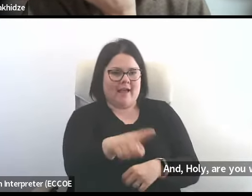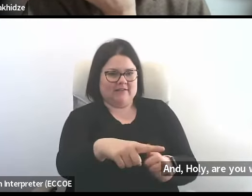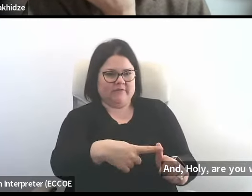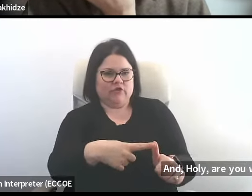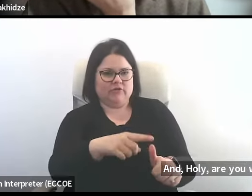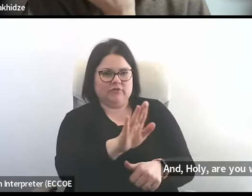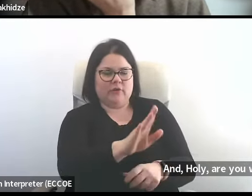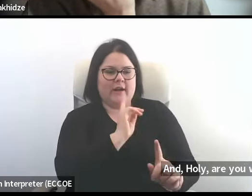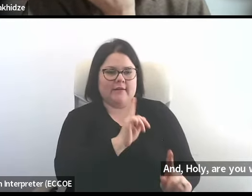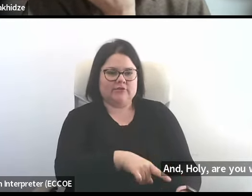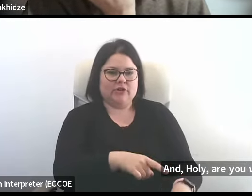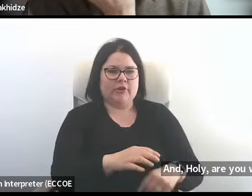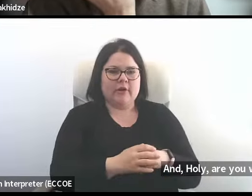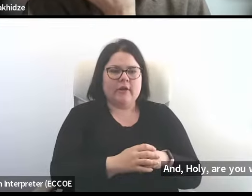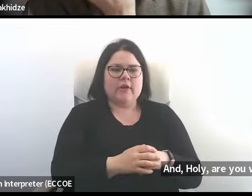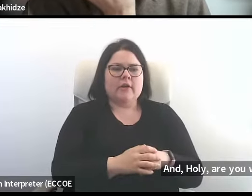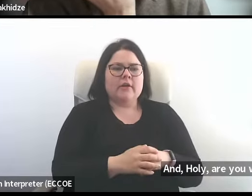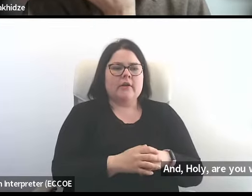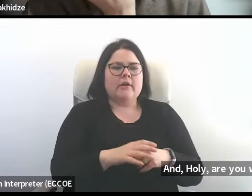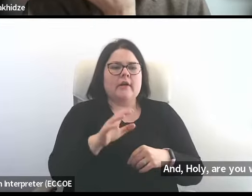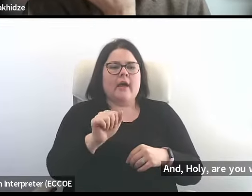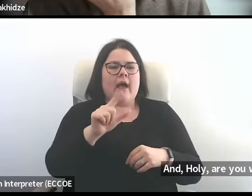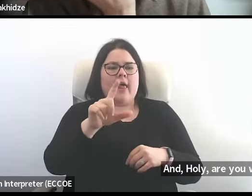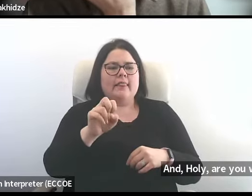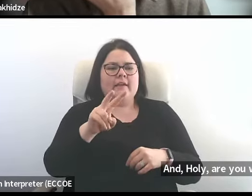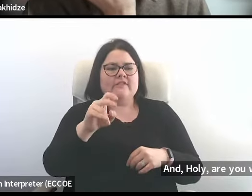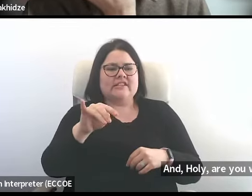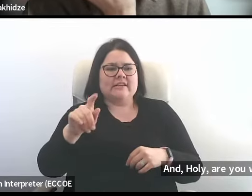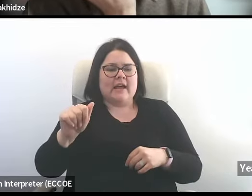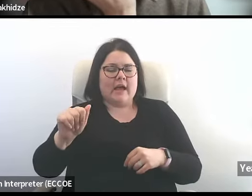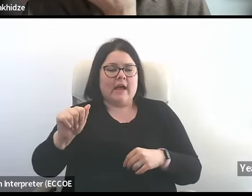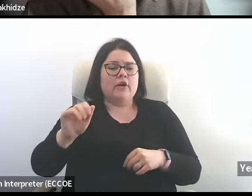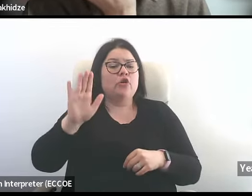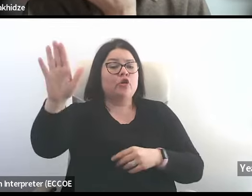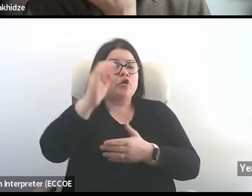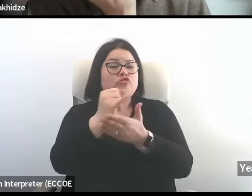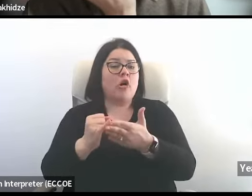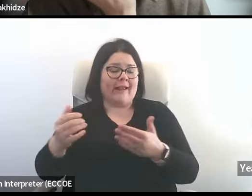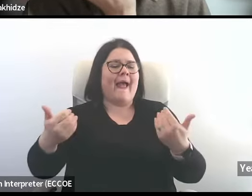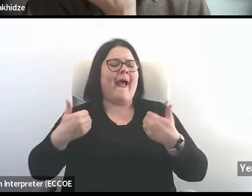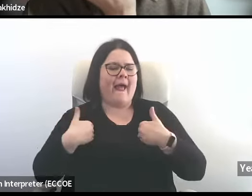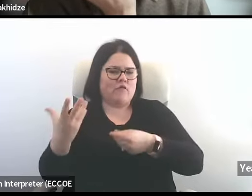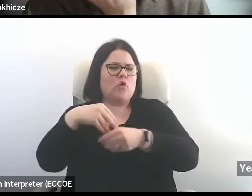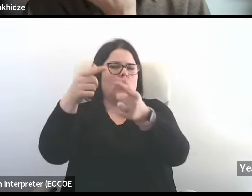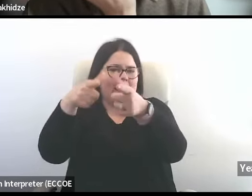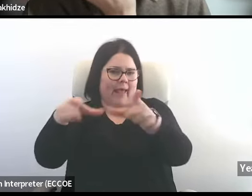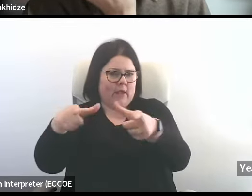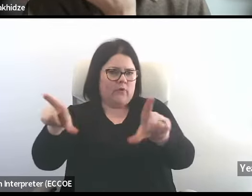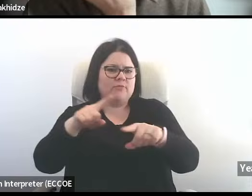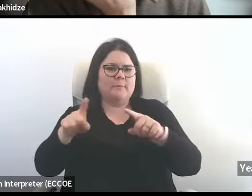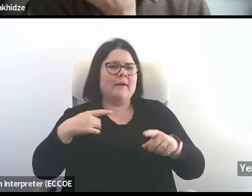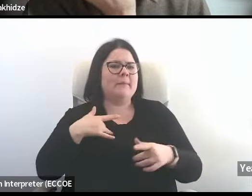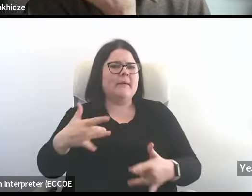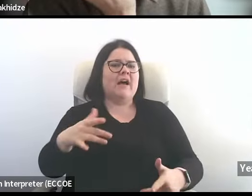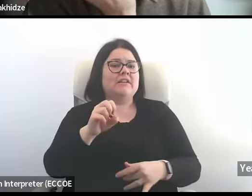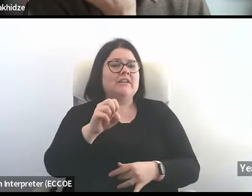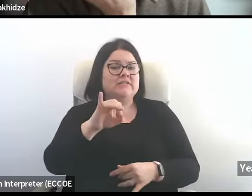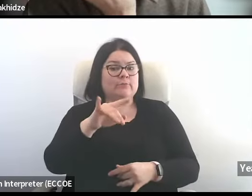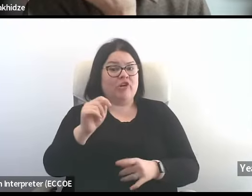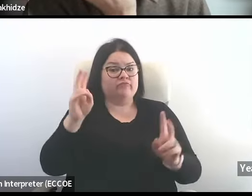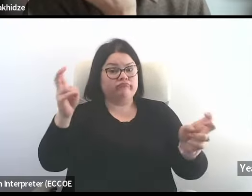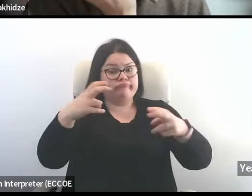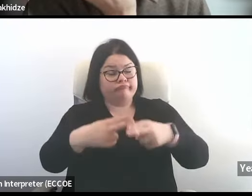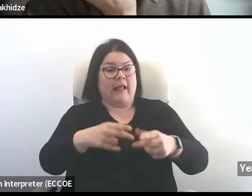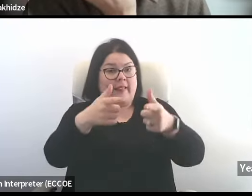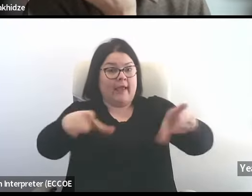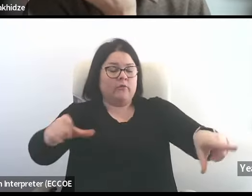Yes. You know, mm-hmm. in Alevtina's drawings, language is always there, but language was not a subject by itself until the